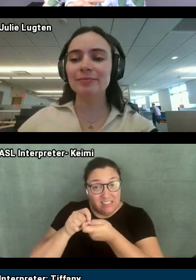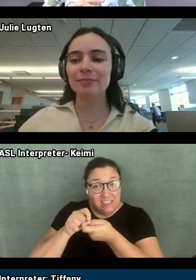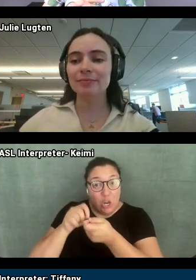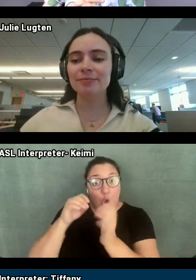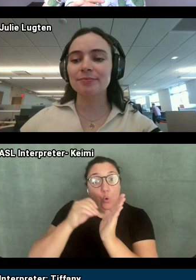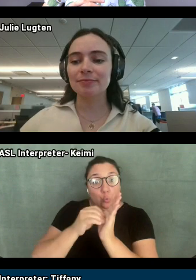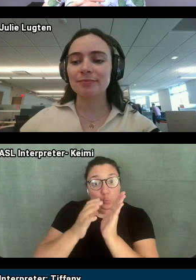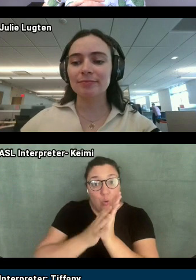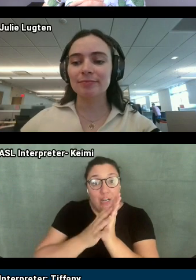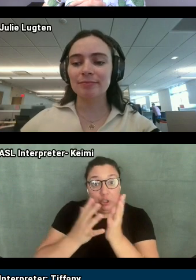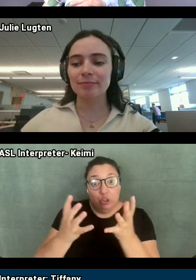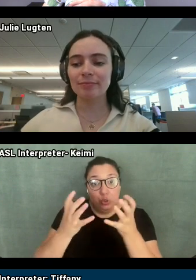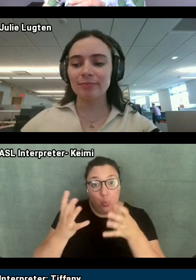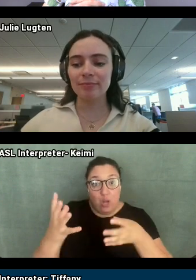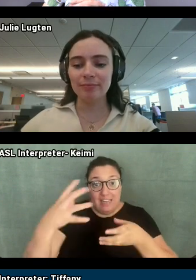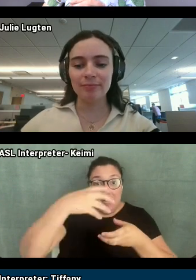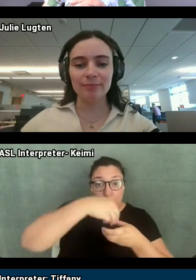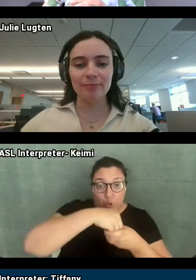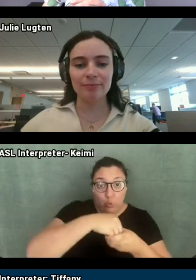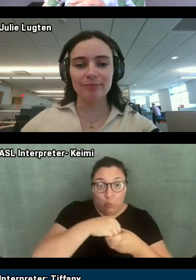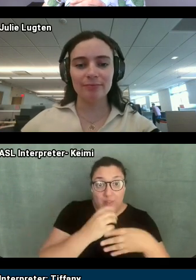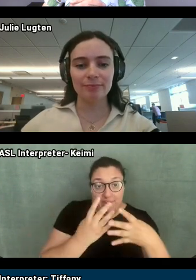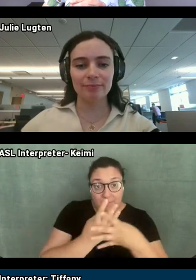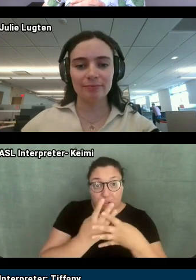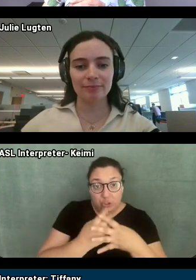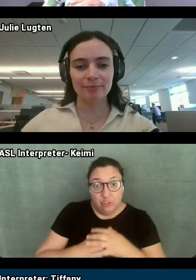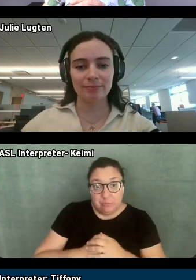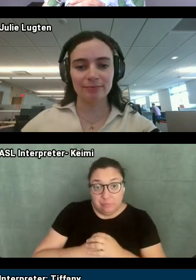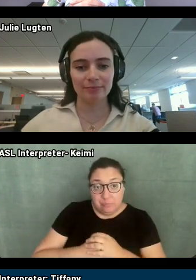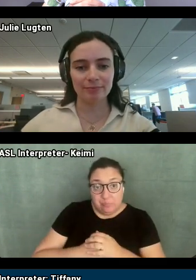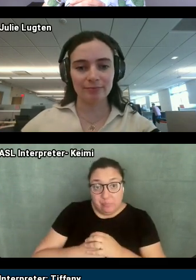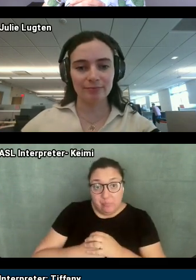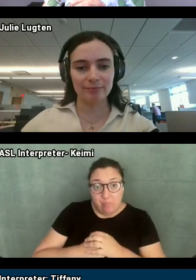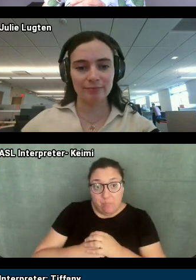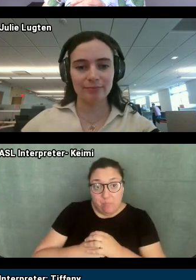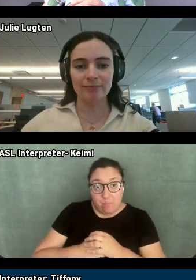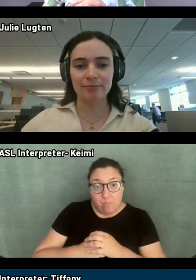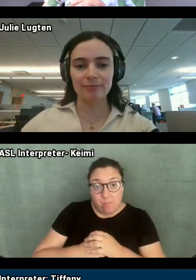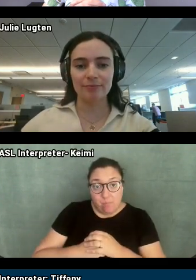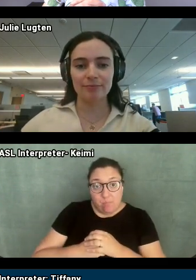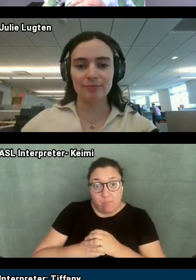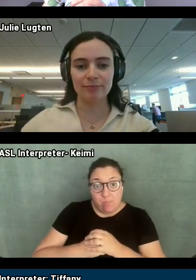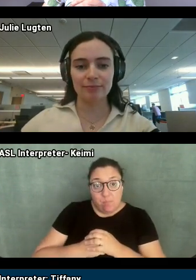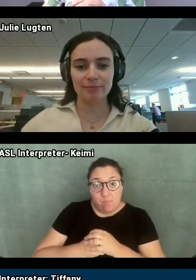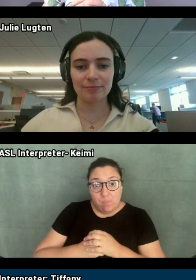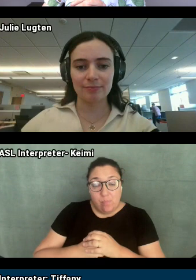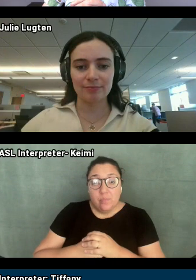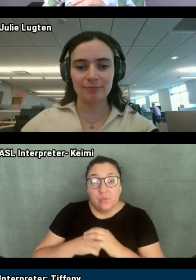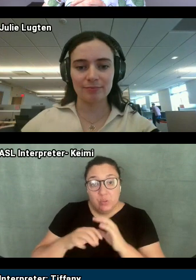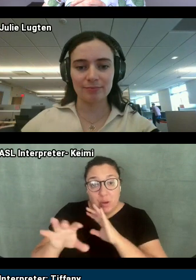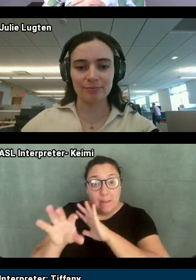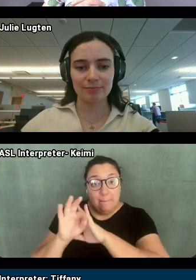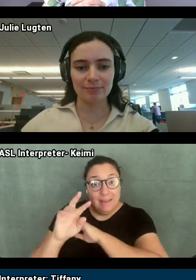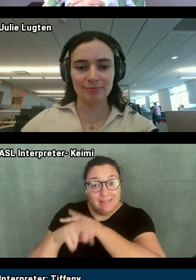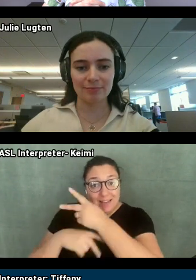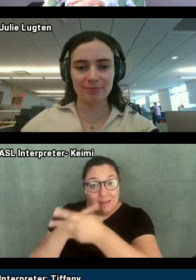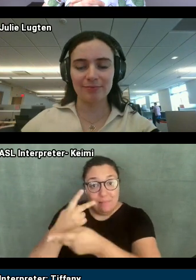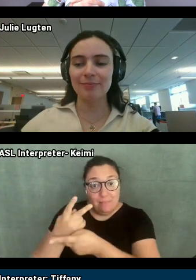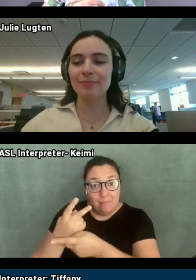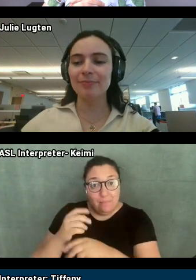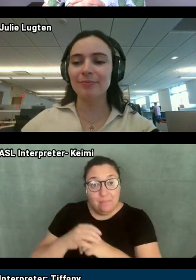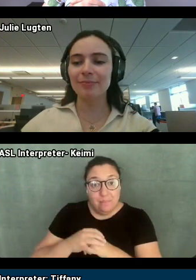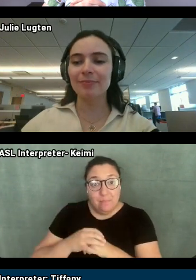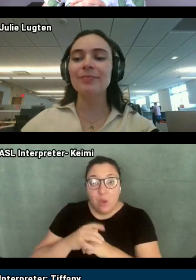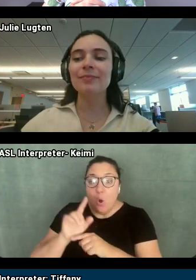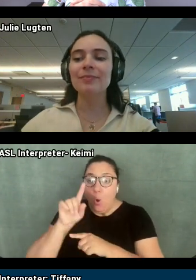we want to be included in here. So what I can do is I can select type and say, only